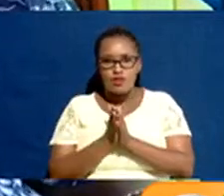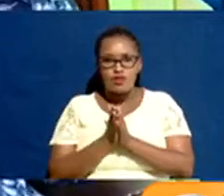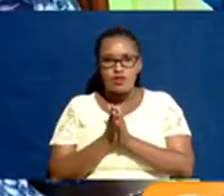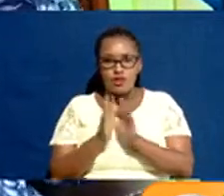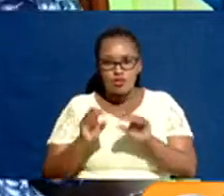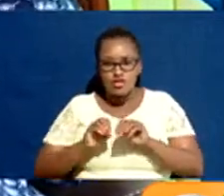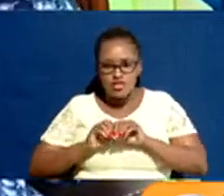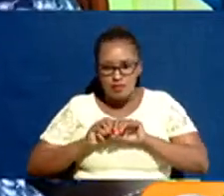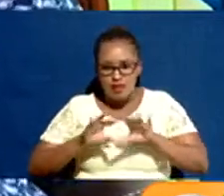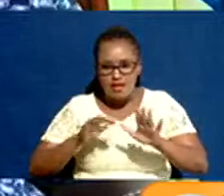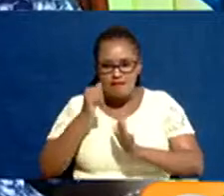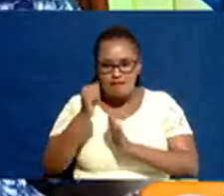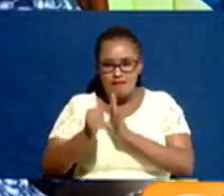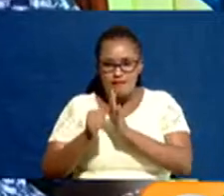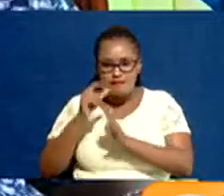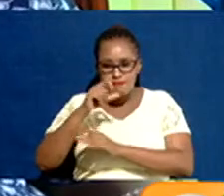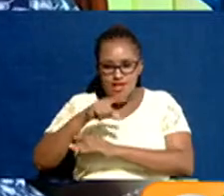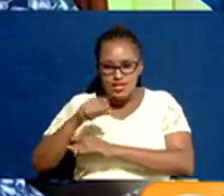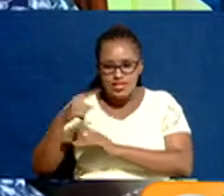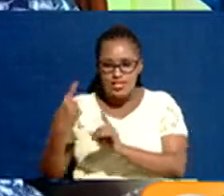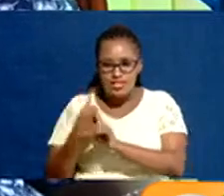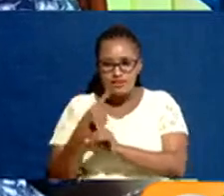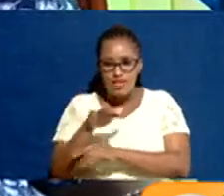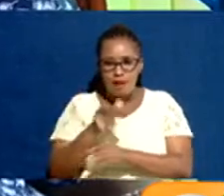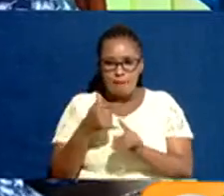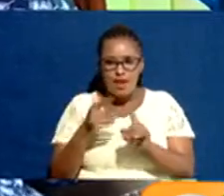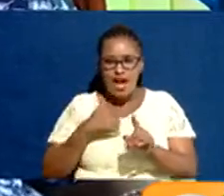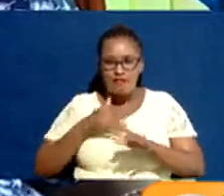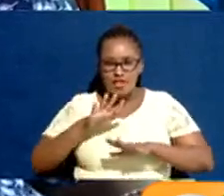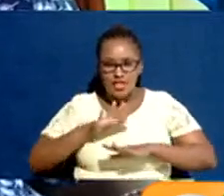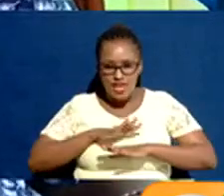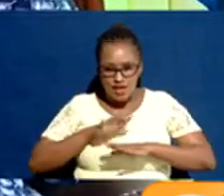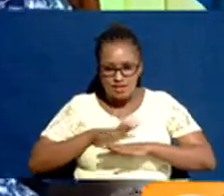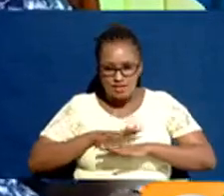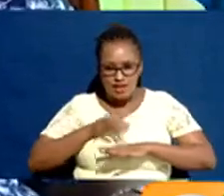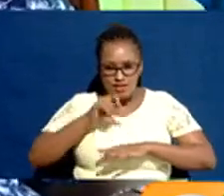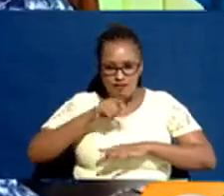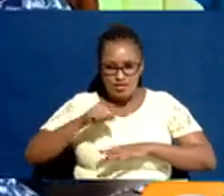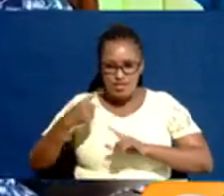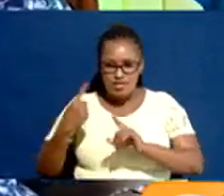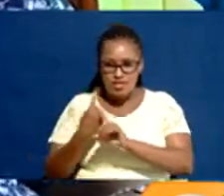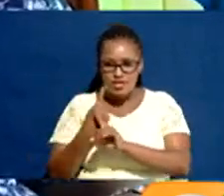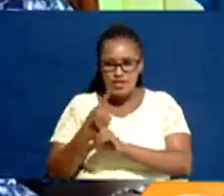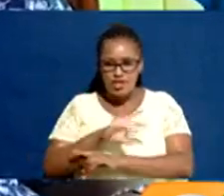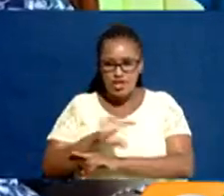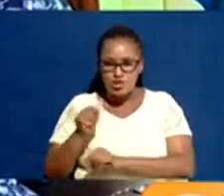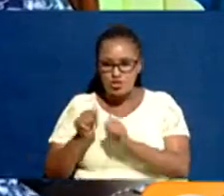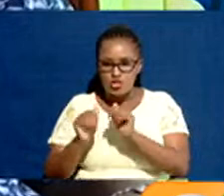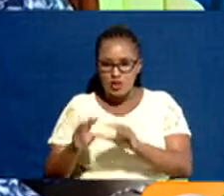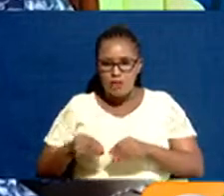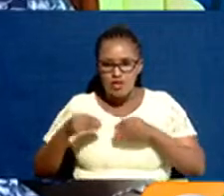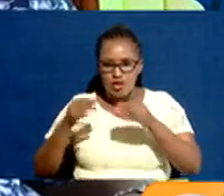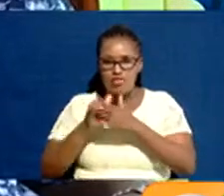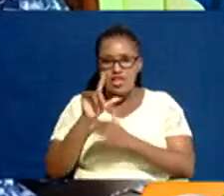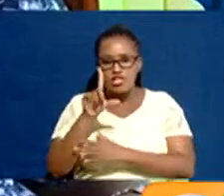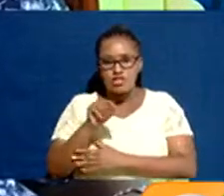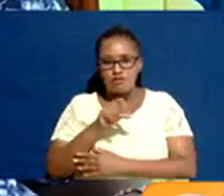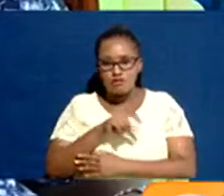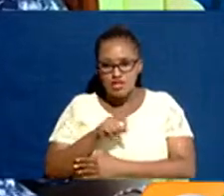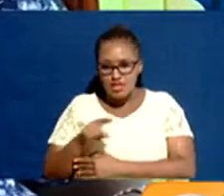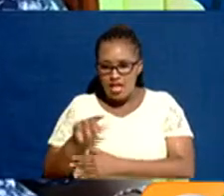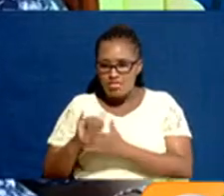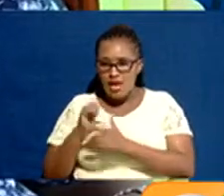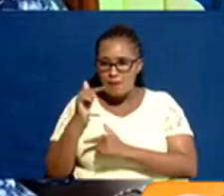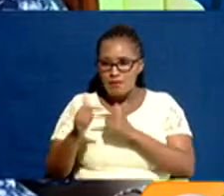fertilizer as it comes. But we have sufficient fertilizer for the long rains for those counties that deal with the production of our grains. The process